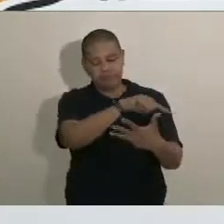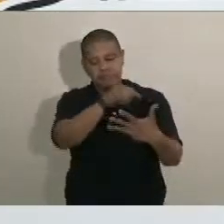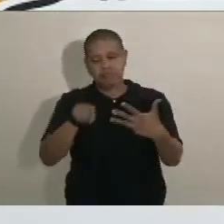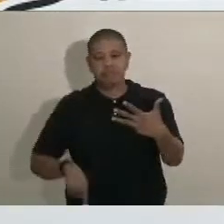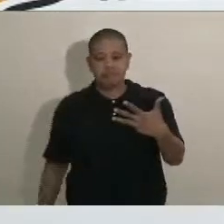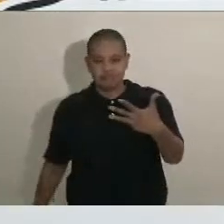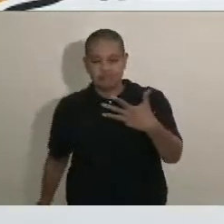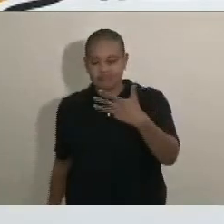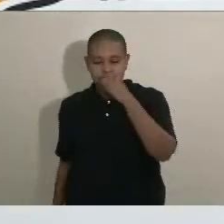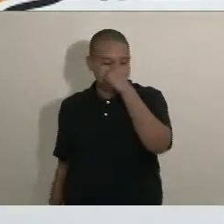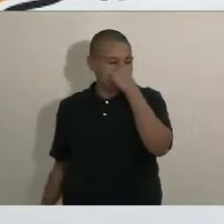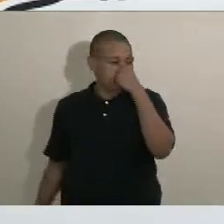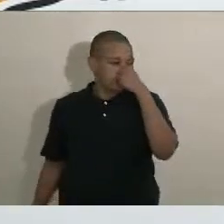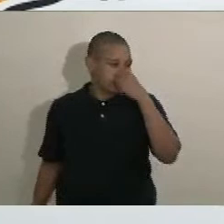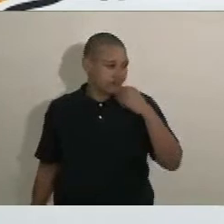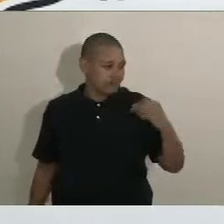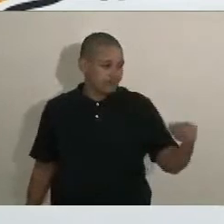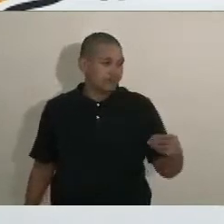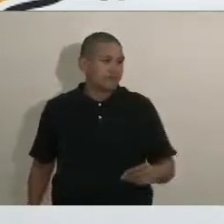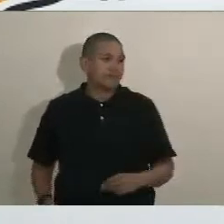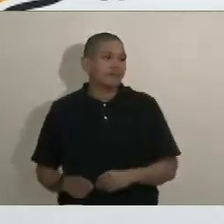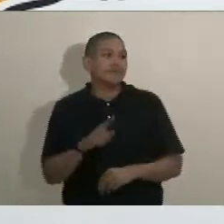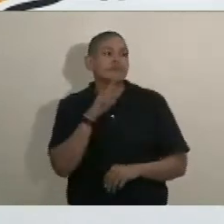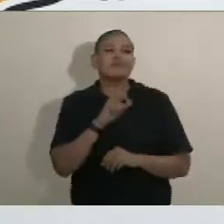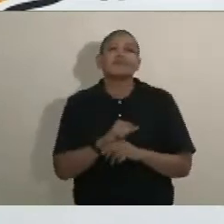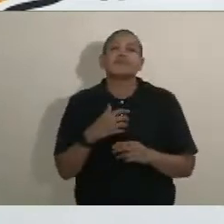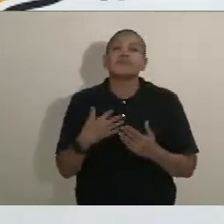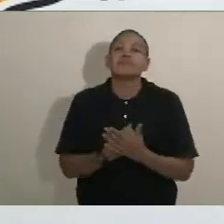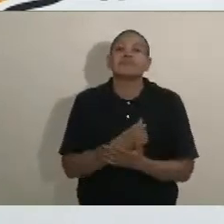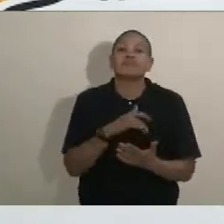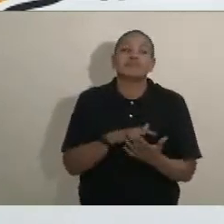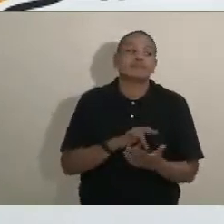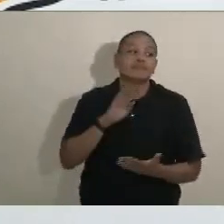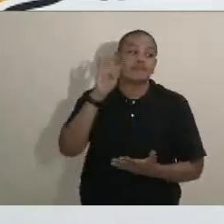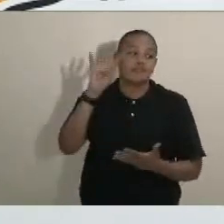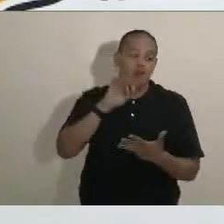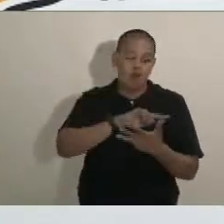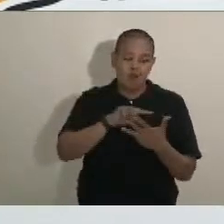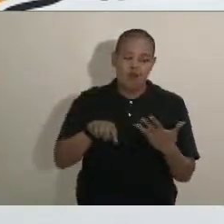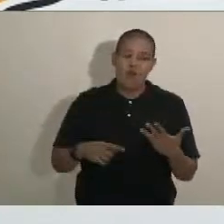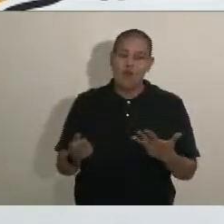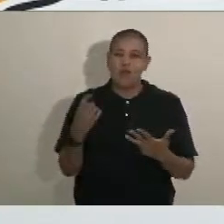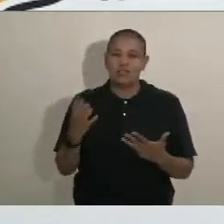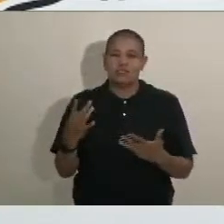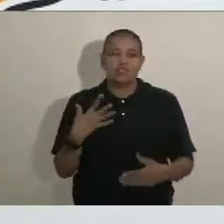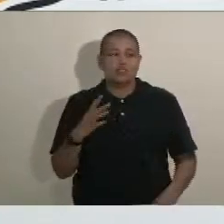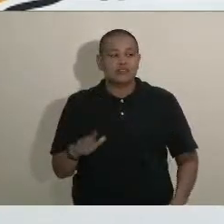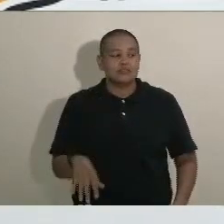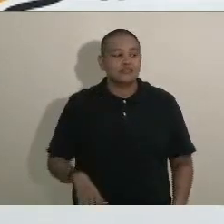All right, so you've certainly taken advantage of the opportunity. 4 questions in, all right.